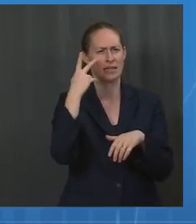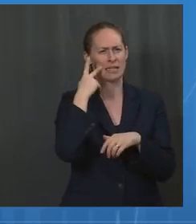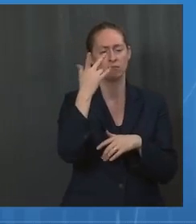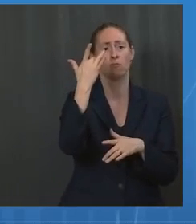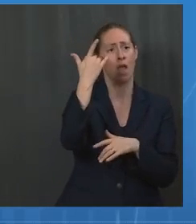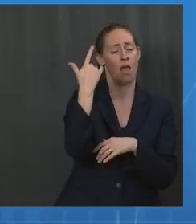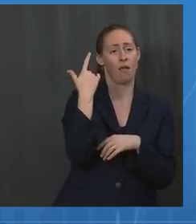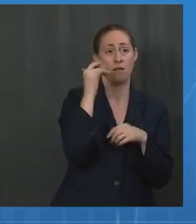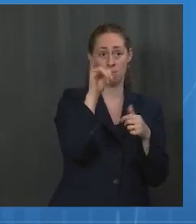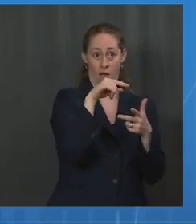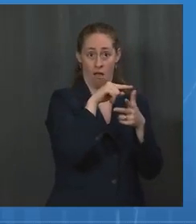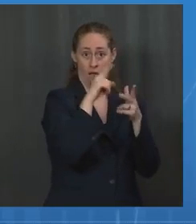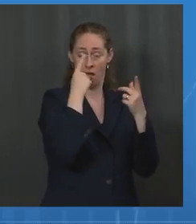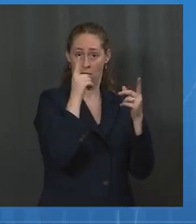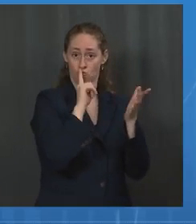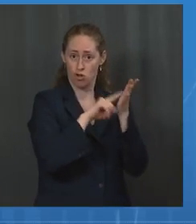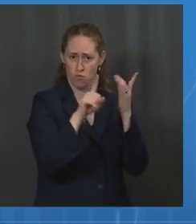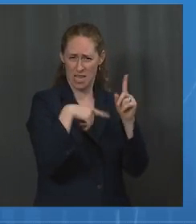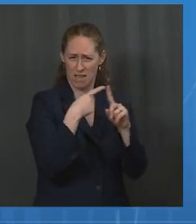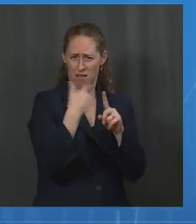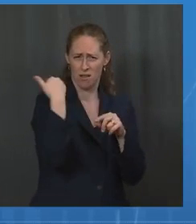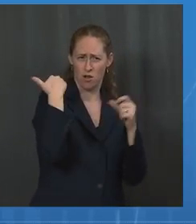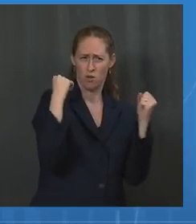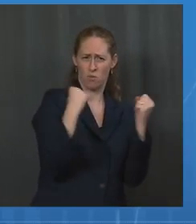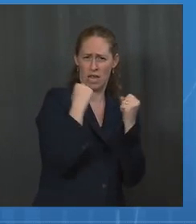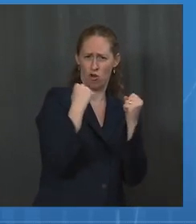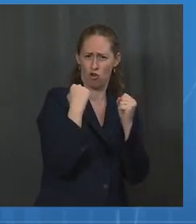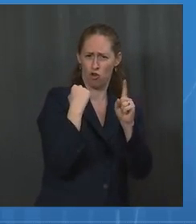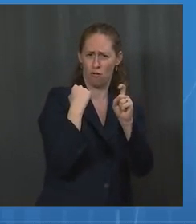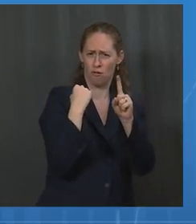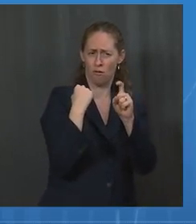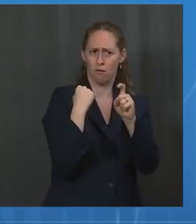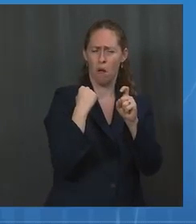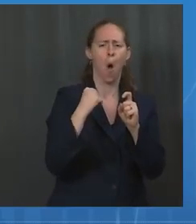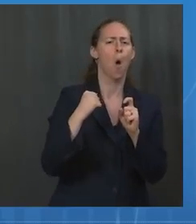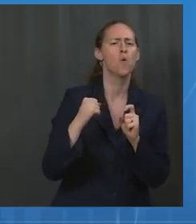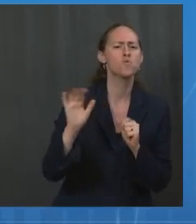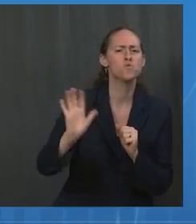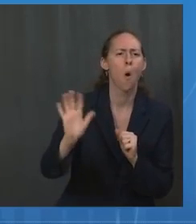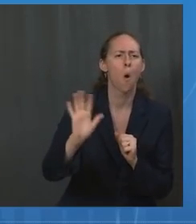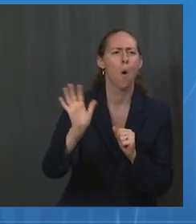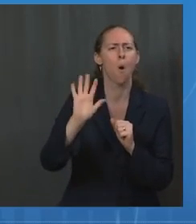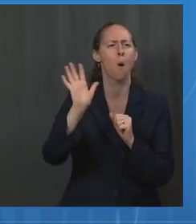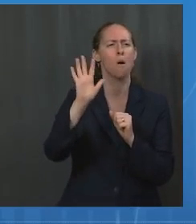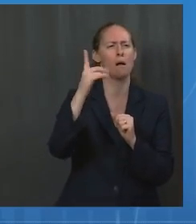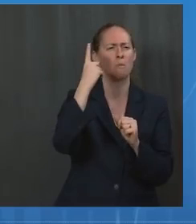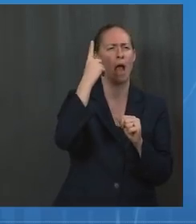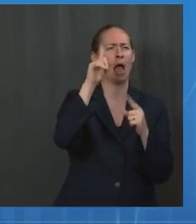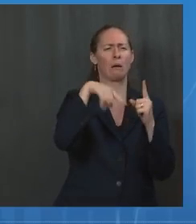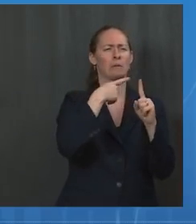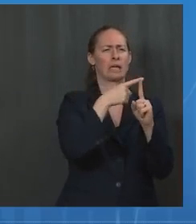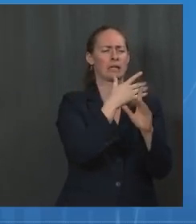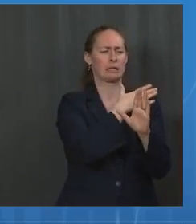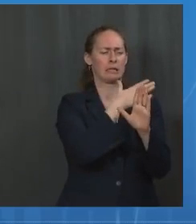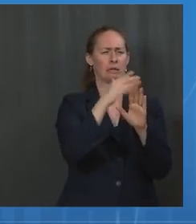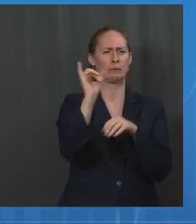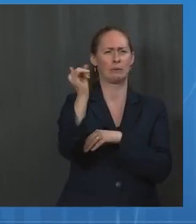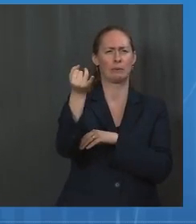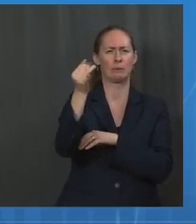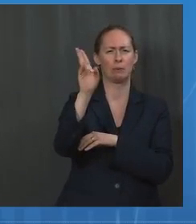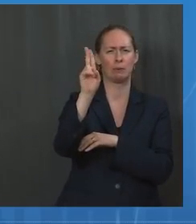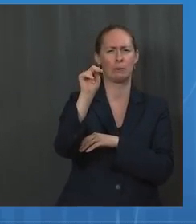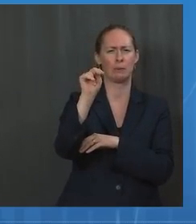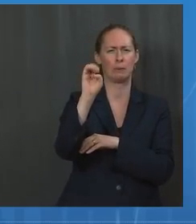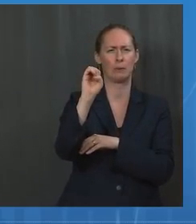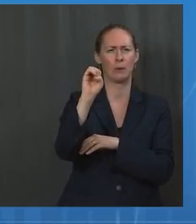correct? Actually, no, one of them reaches out through June. And in fact, it's the LA County, the